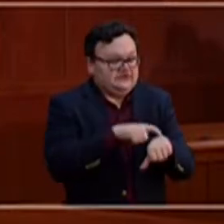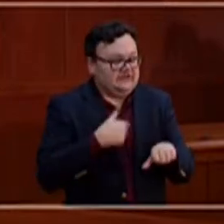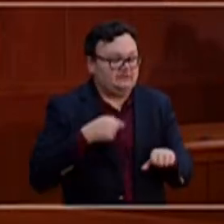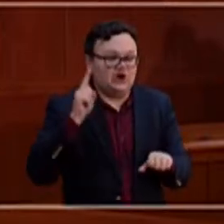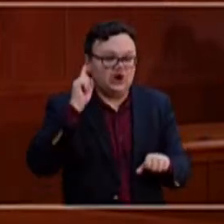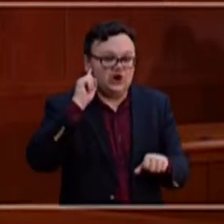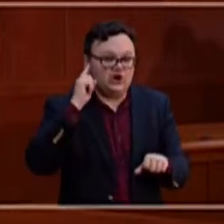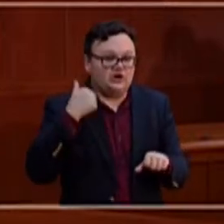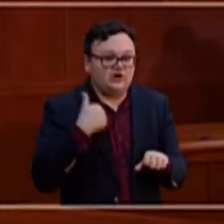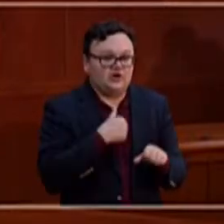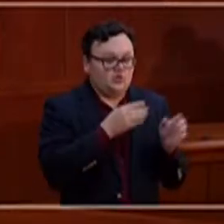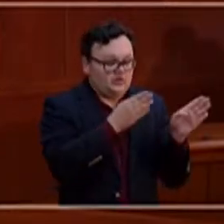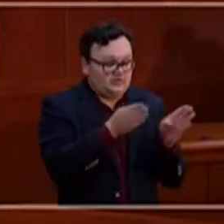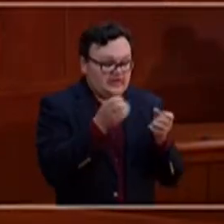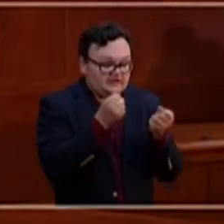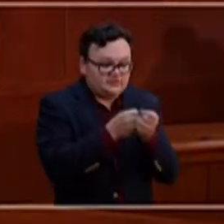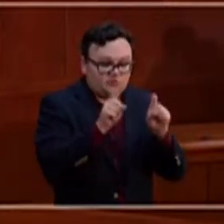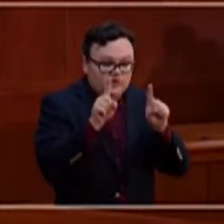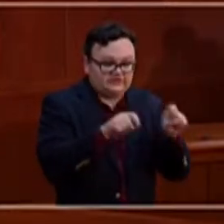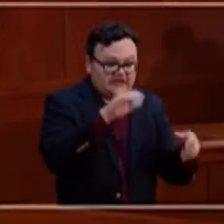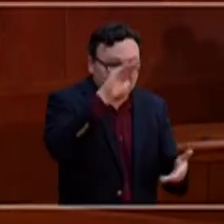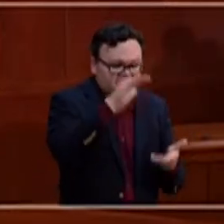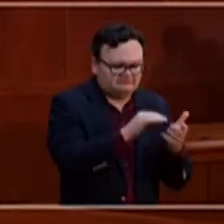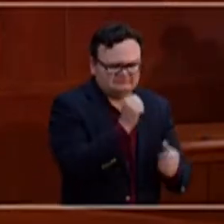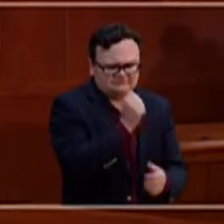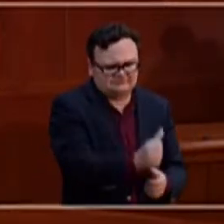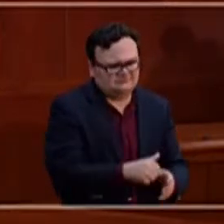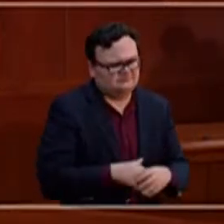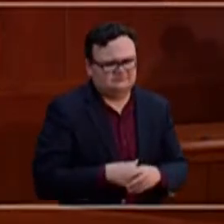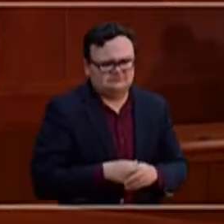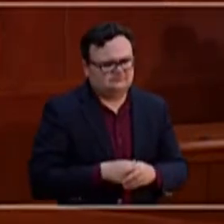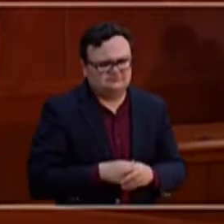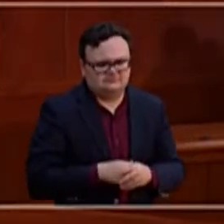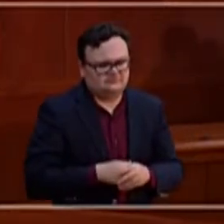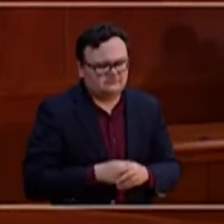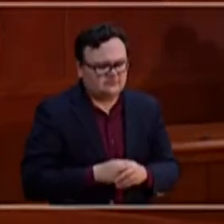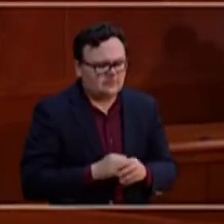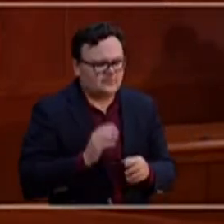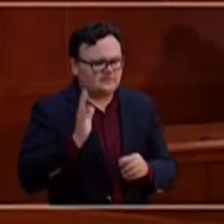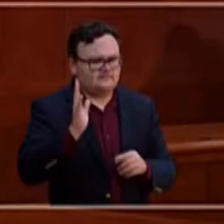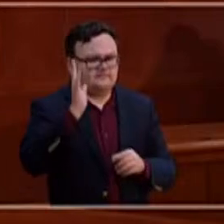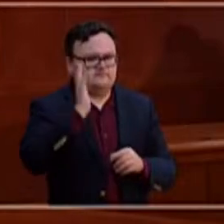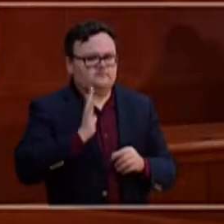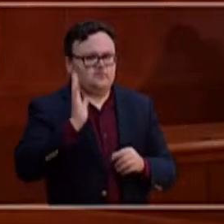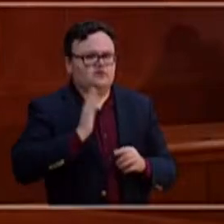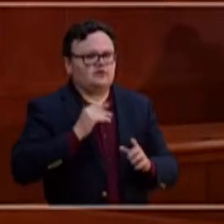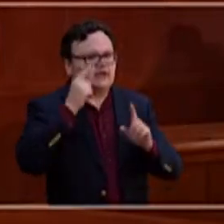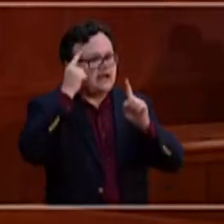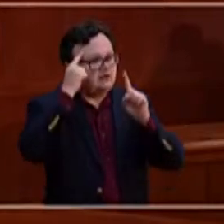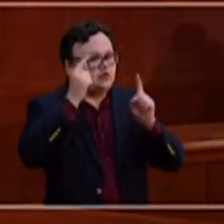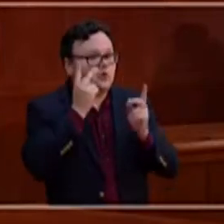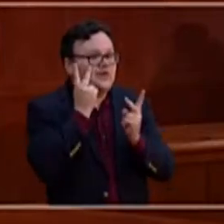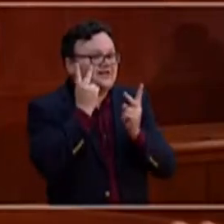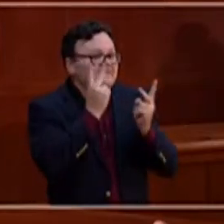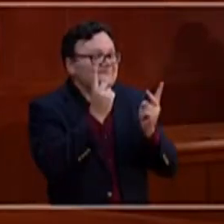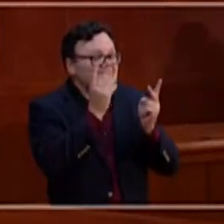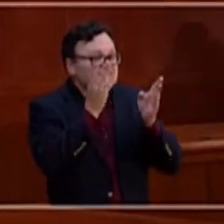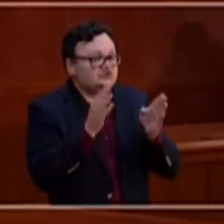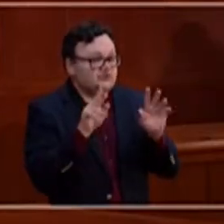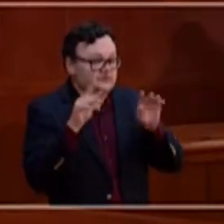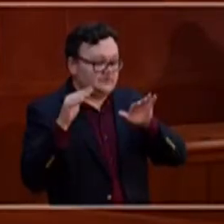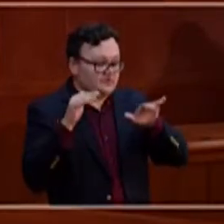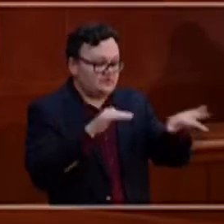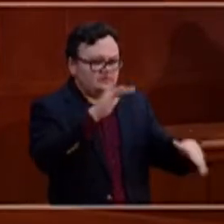mentioned before, when we went into this, we obviously had a lot of mitigation about not having visitors, having PPE. We